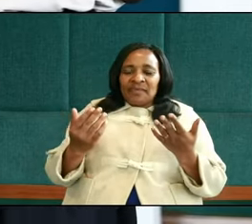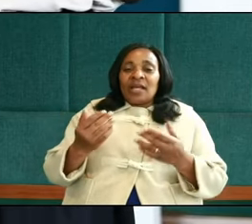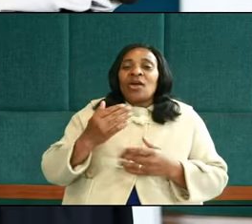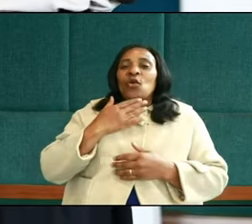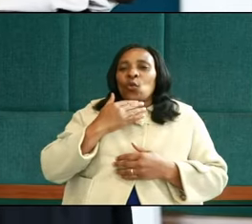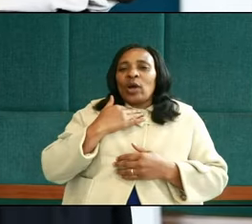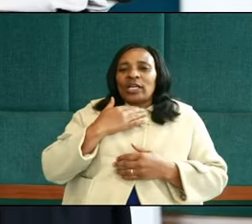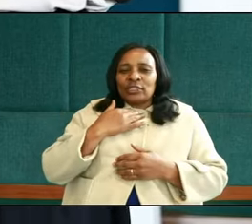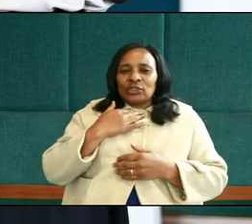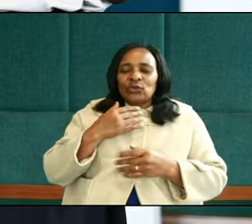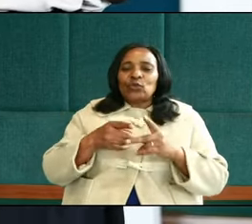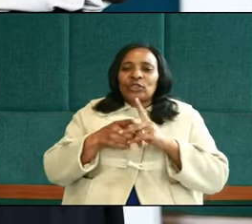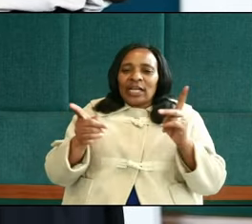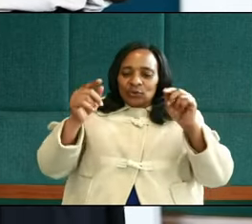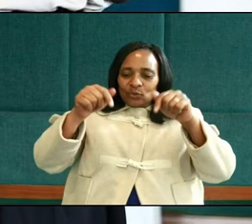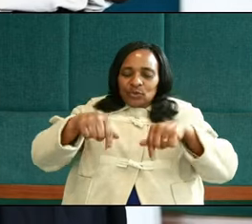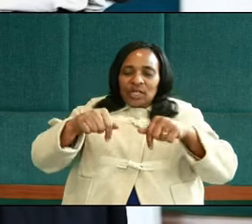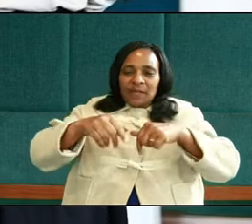to start